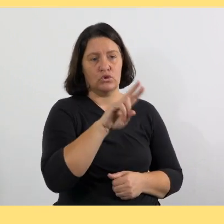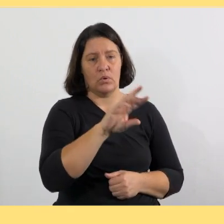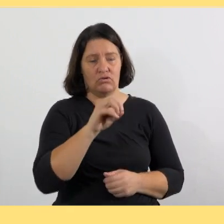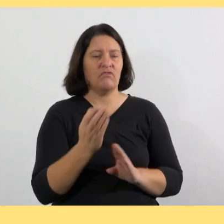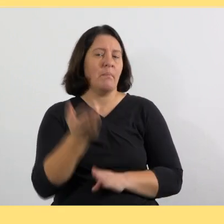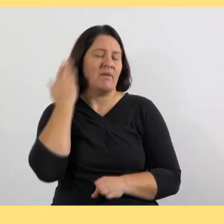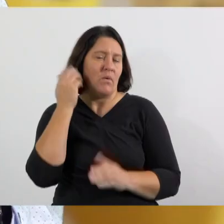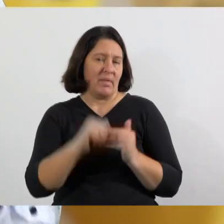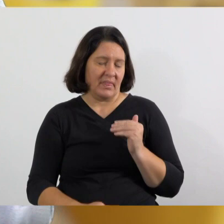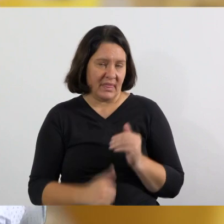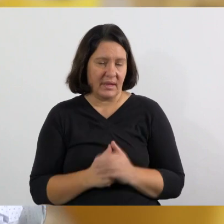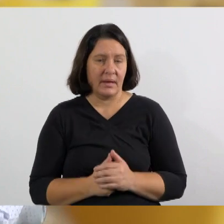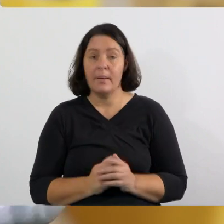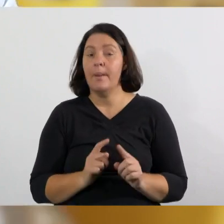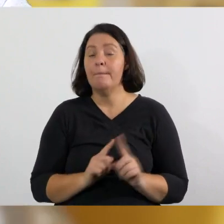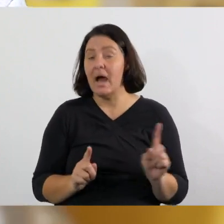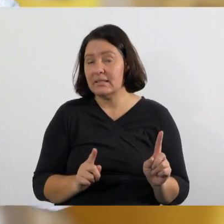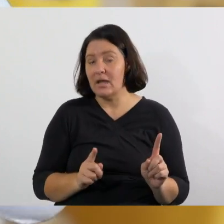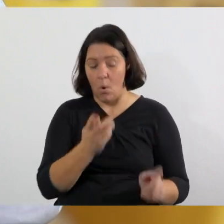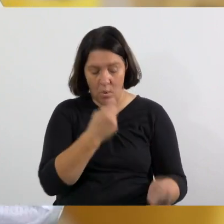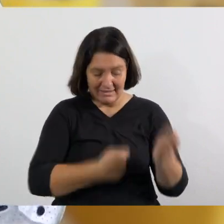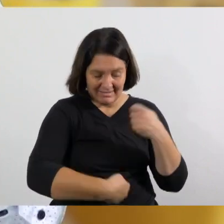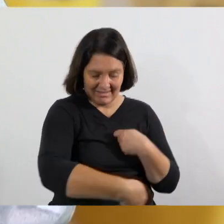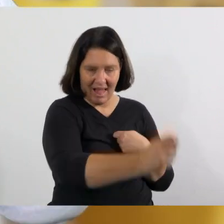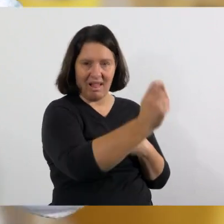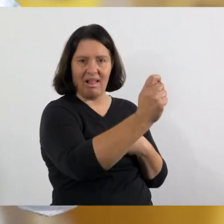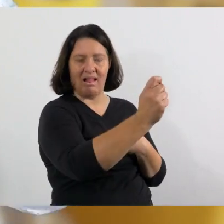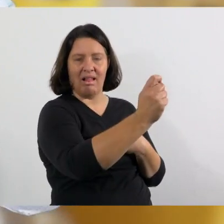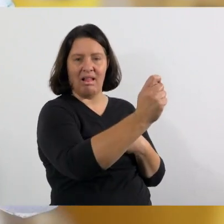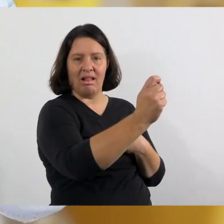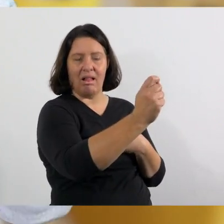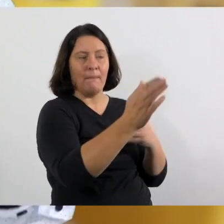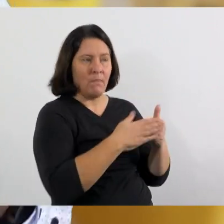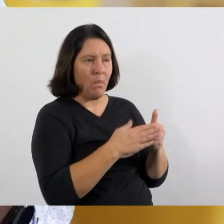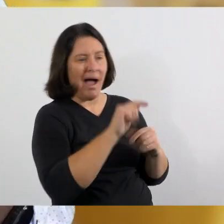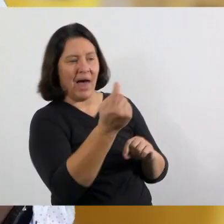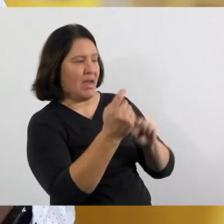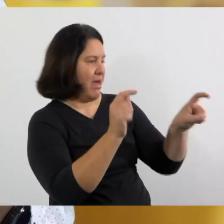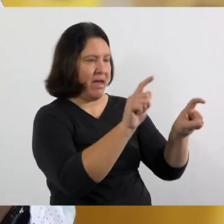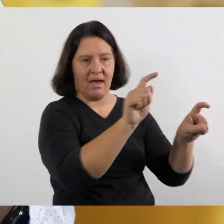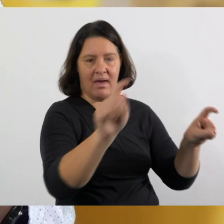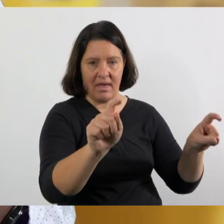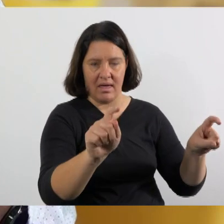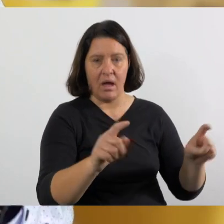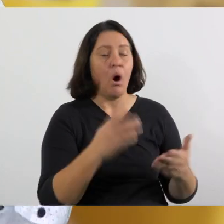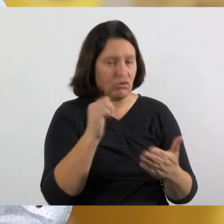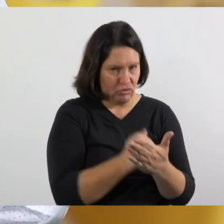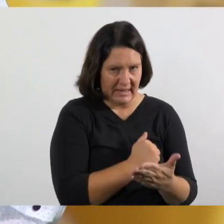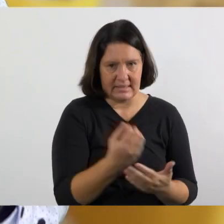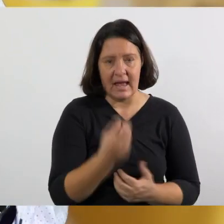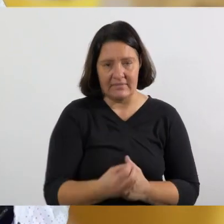the previous month. However, we have sold goods to more debtors. We've sold goods